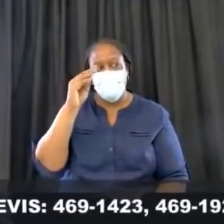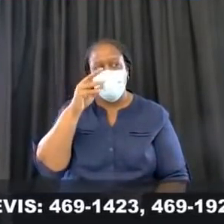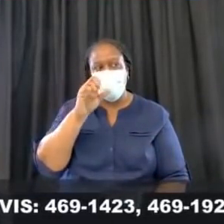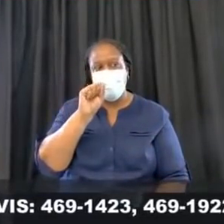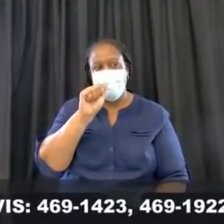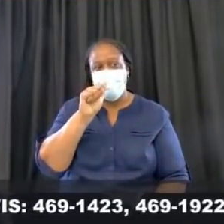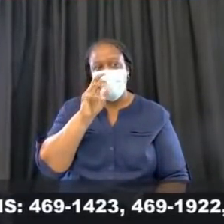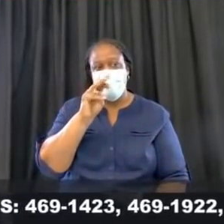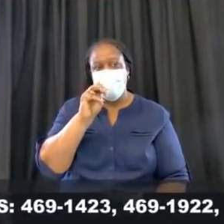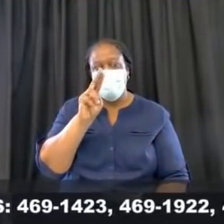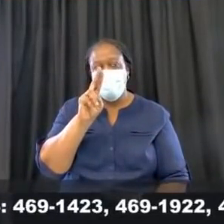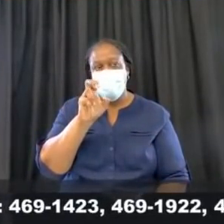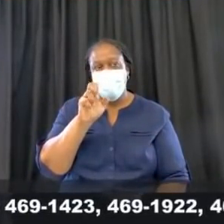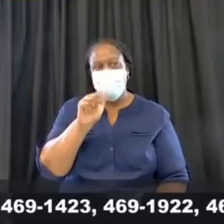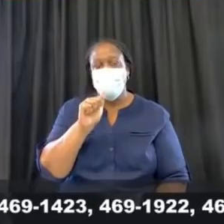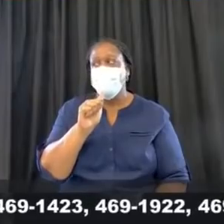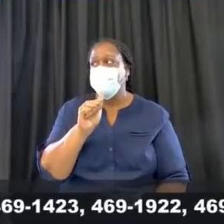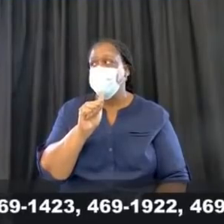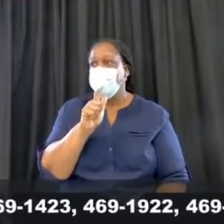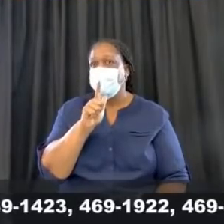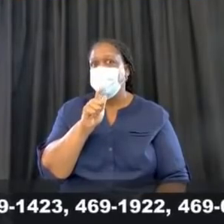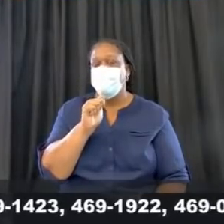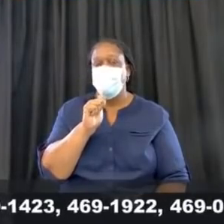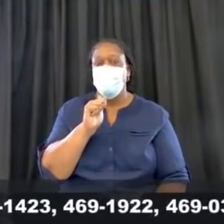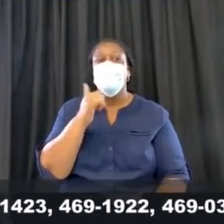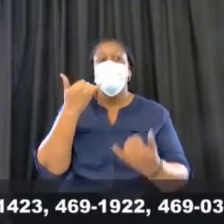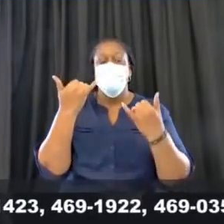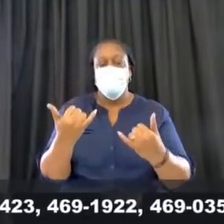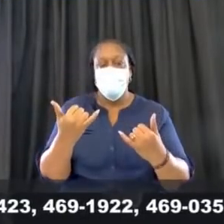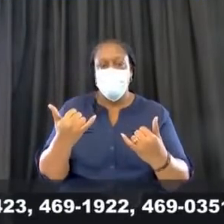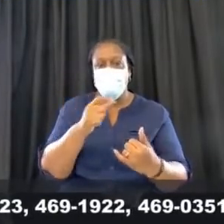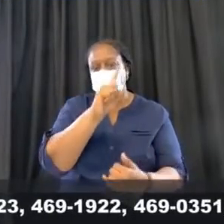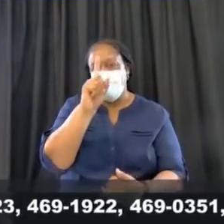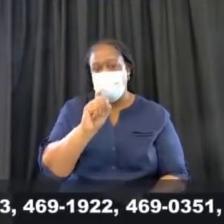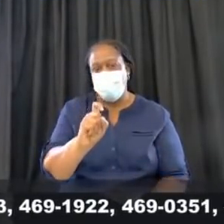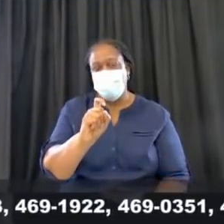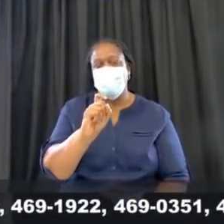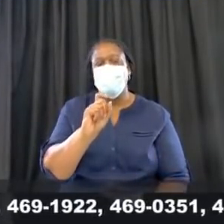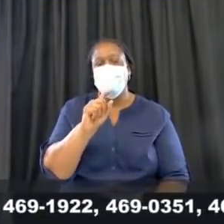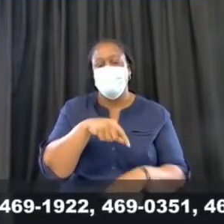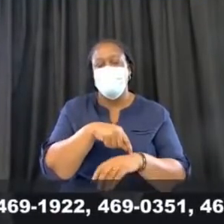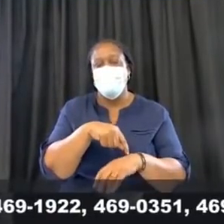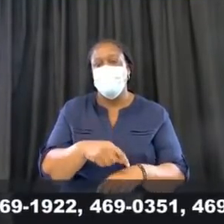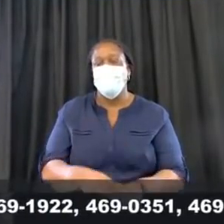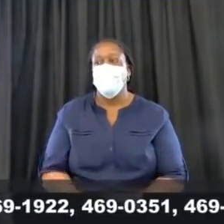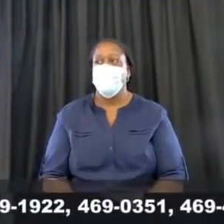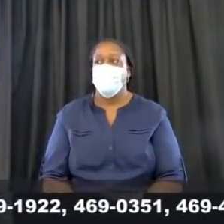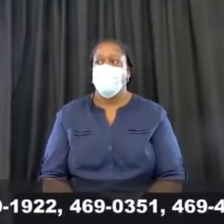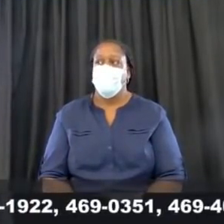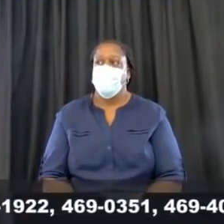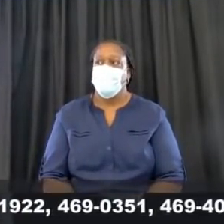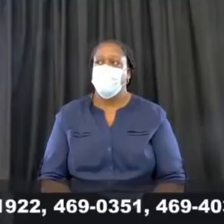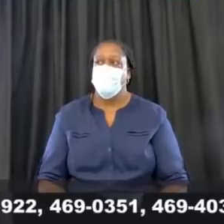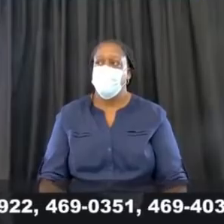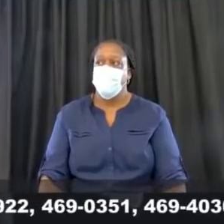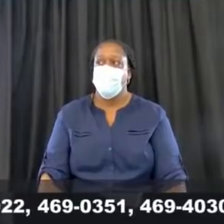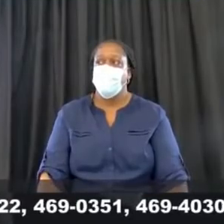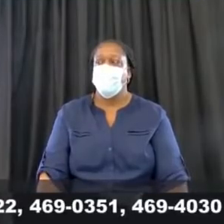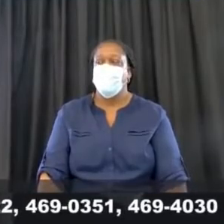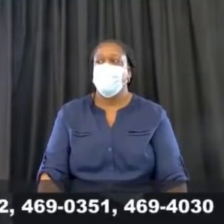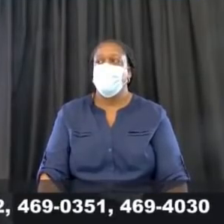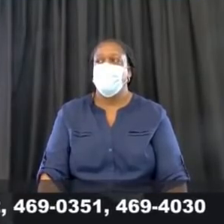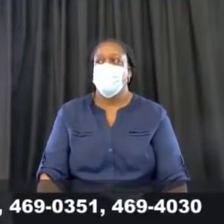question and answer segment of the briefing. And I will start the ball